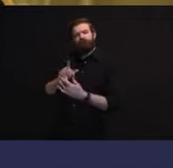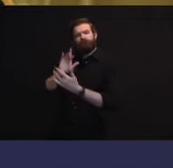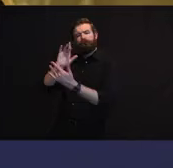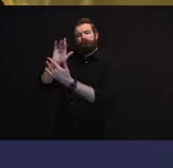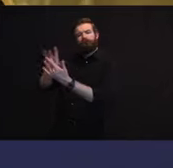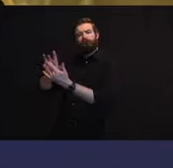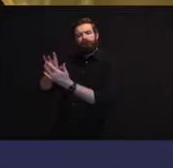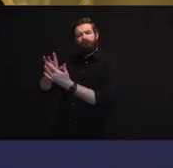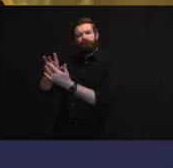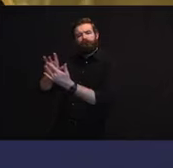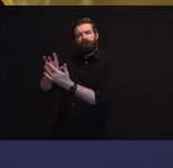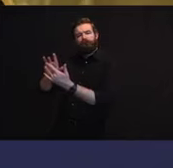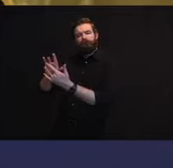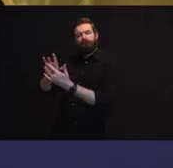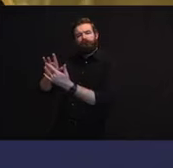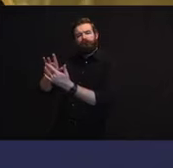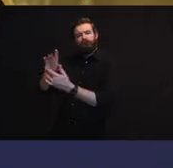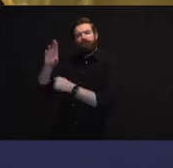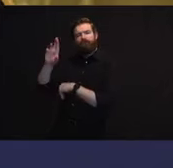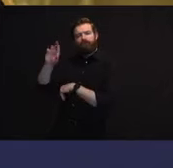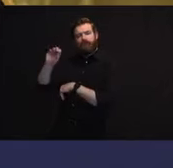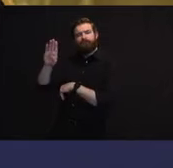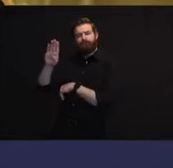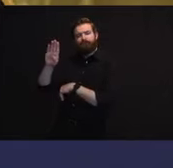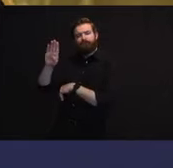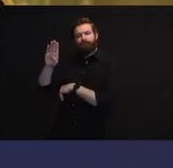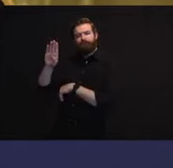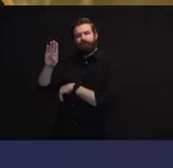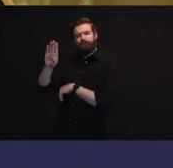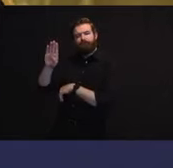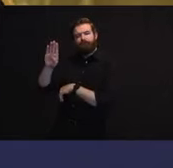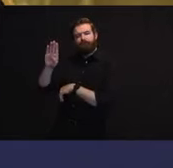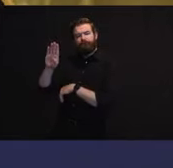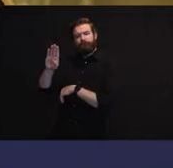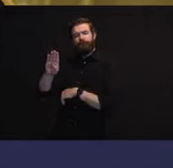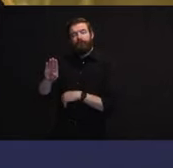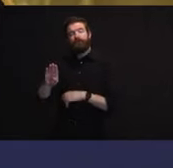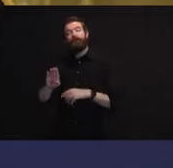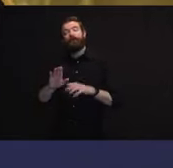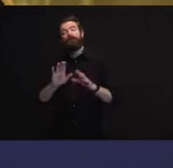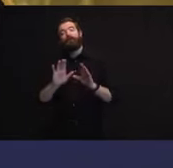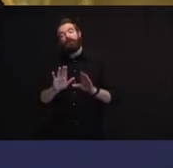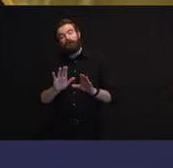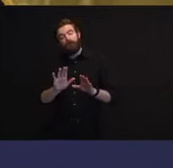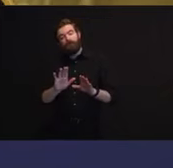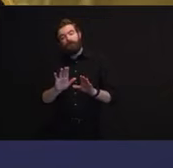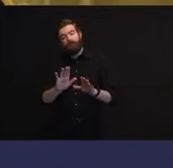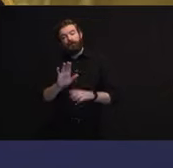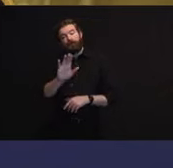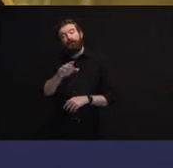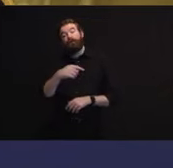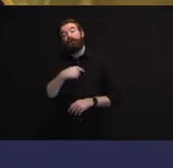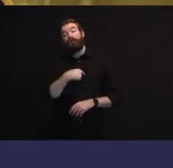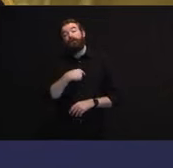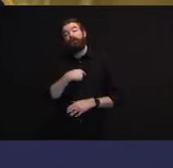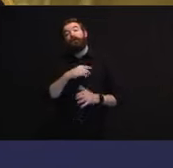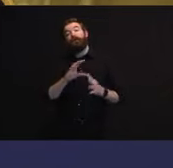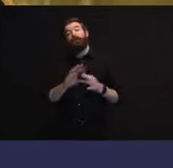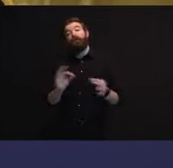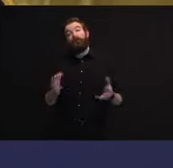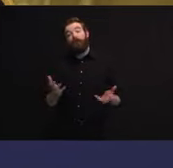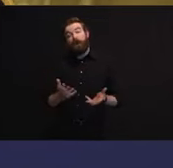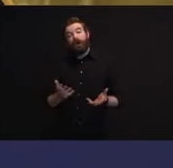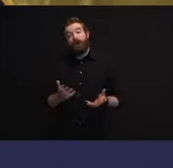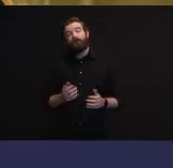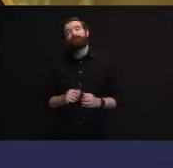night, connecting them. My comments were this. Up until probably